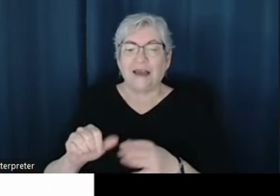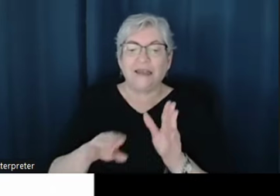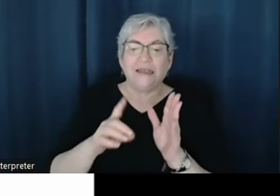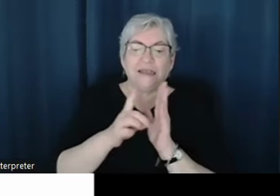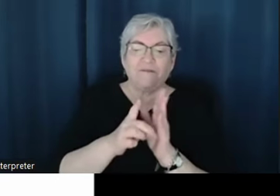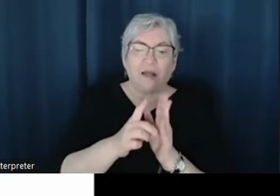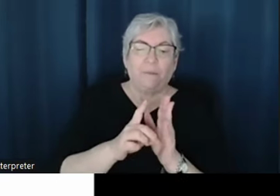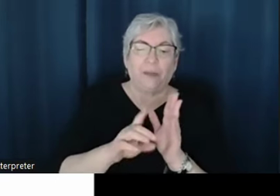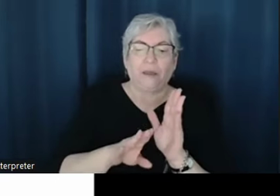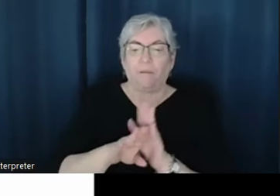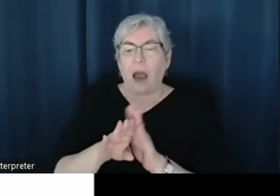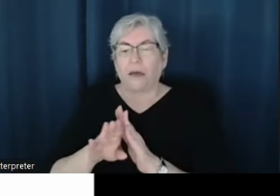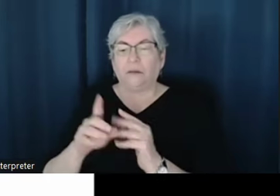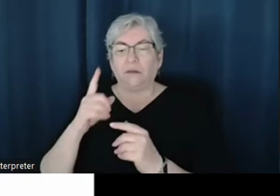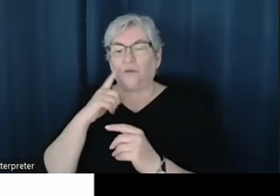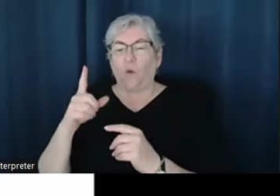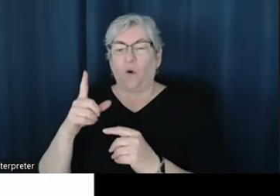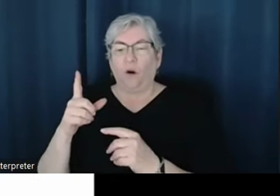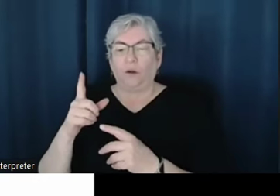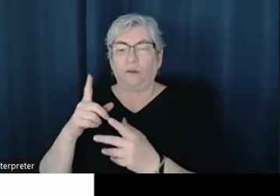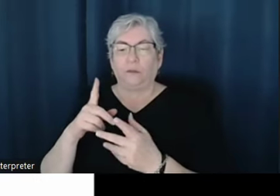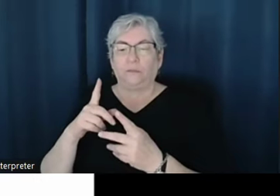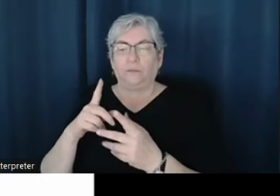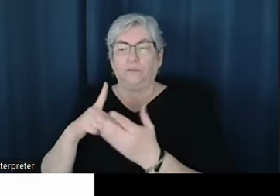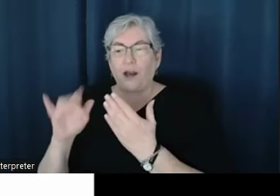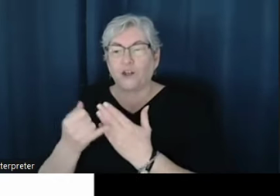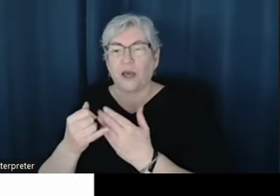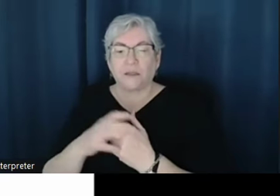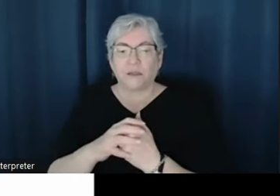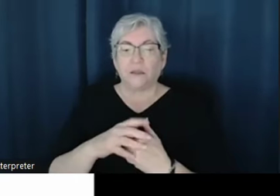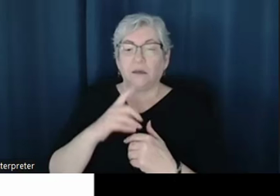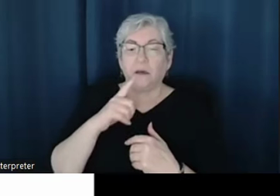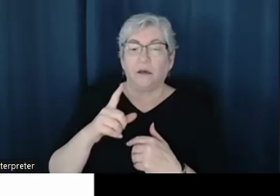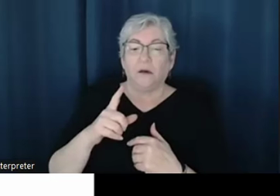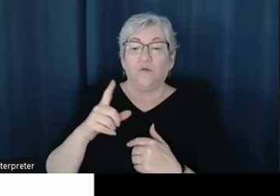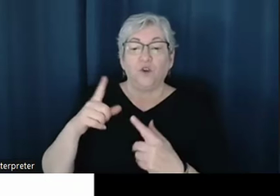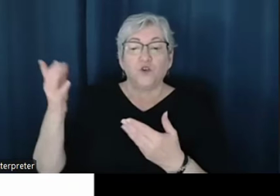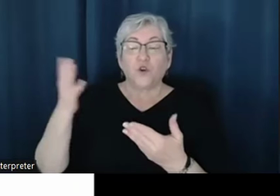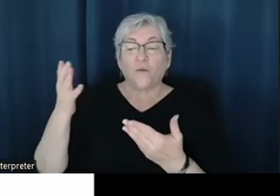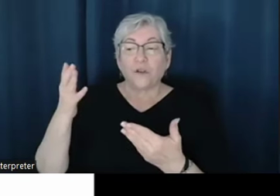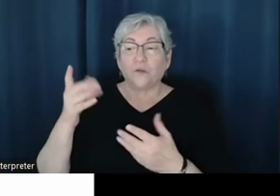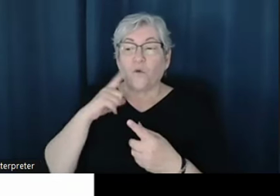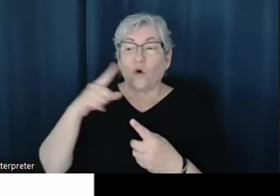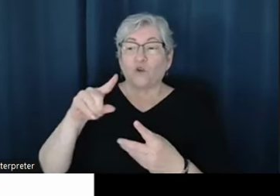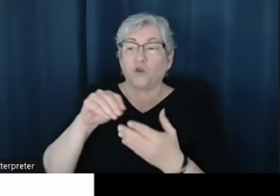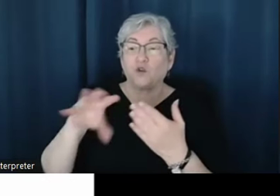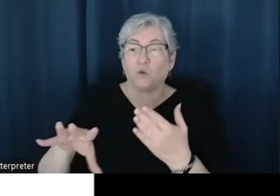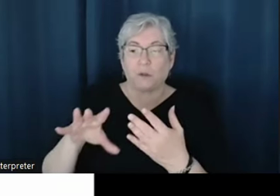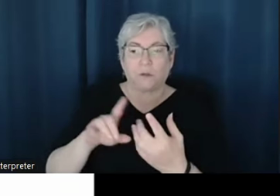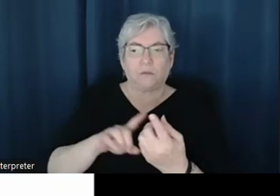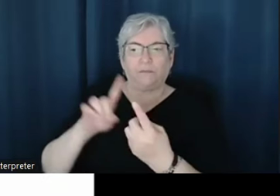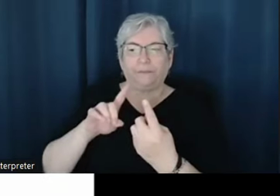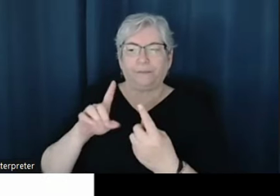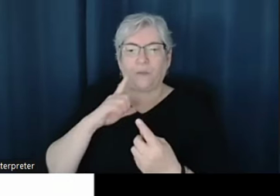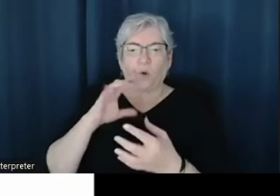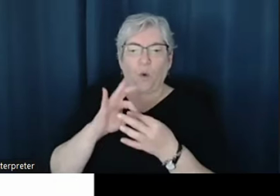authorized services. So in addition to the services to the individual students,